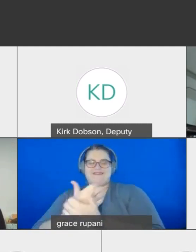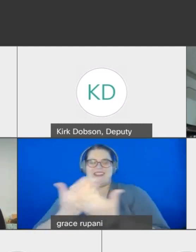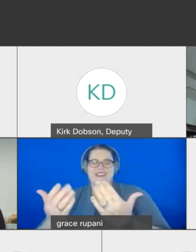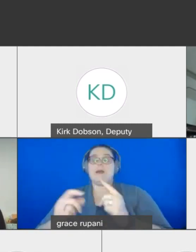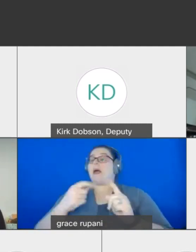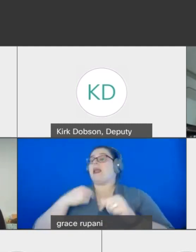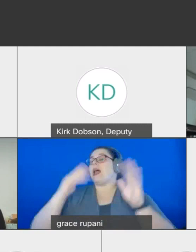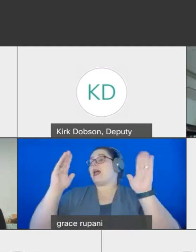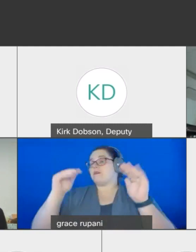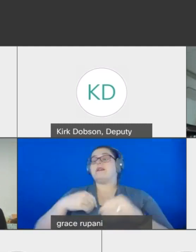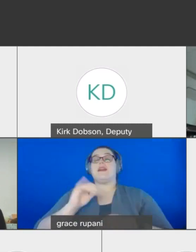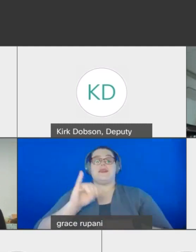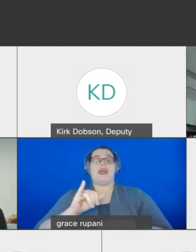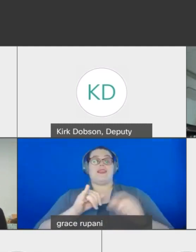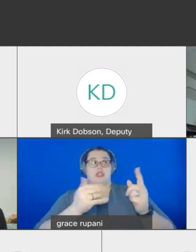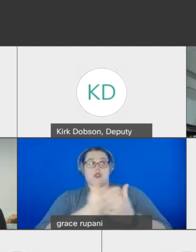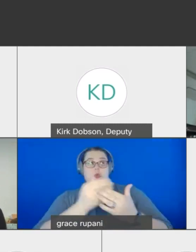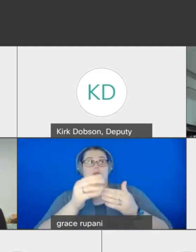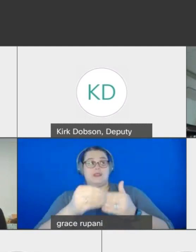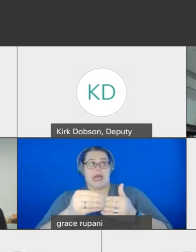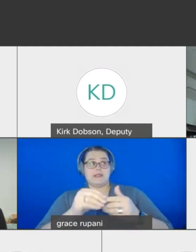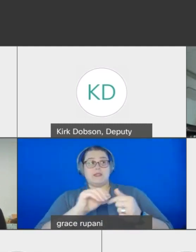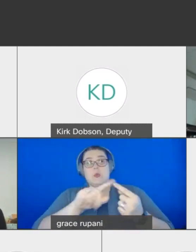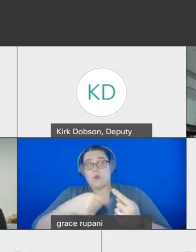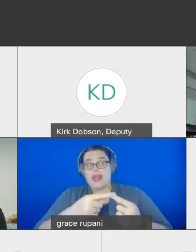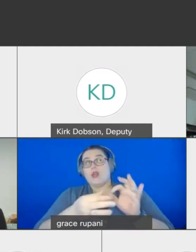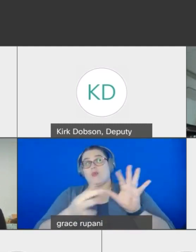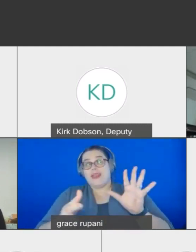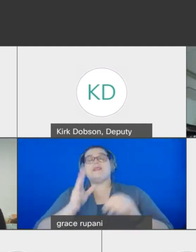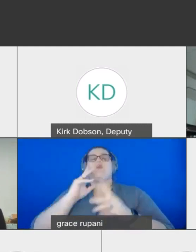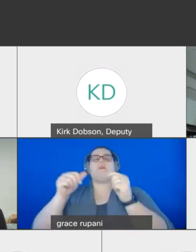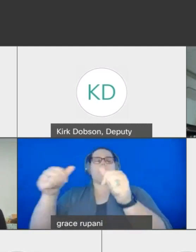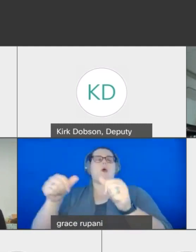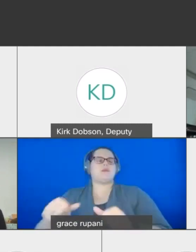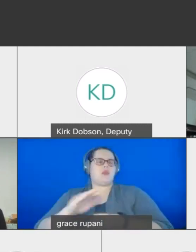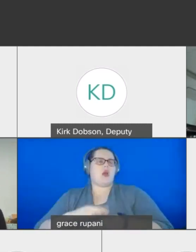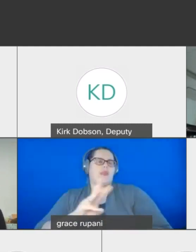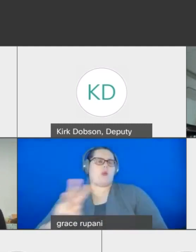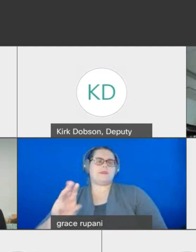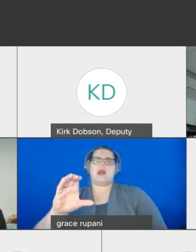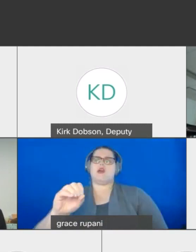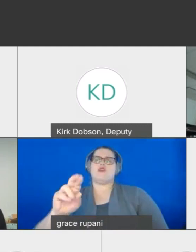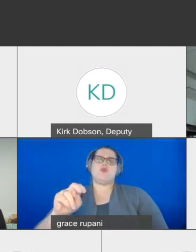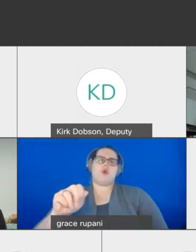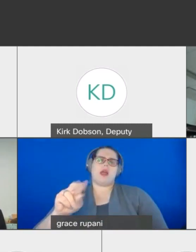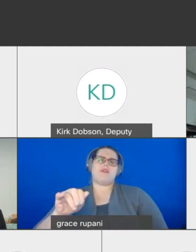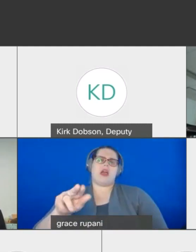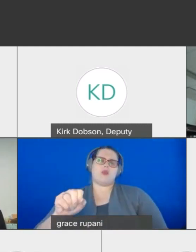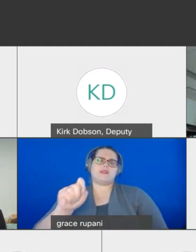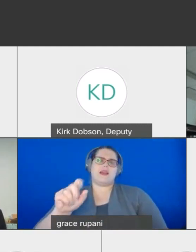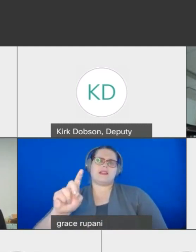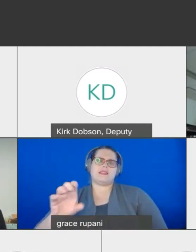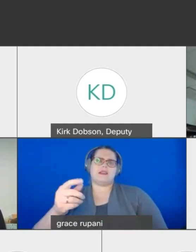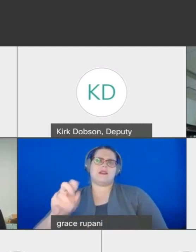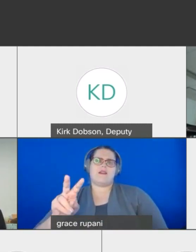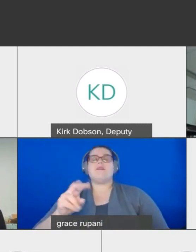on coronavirus.dc.gov, and that we will send out to everyone once we receive it, will be clear enough that it